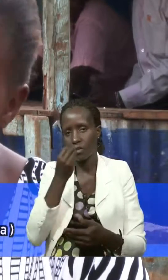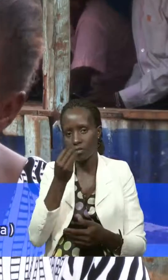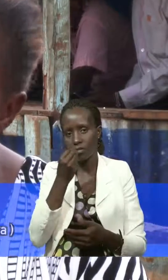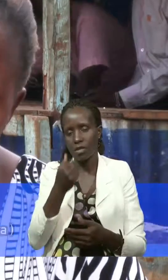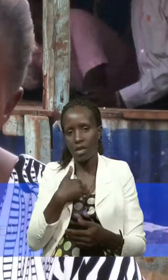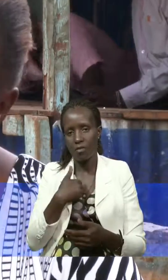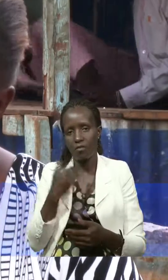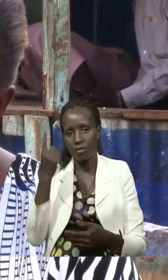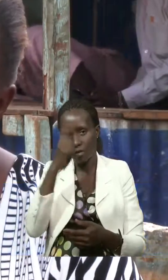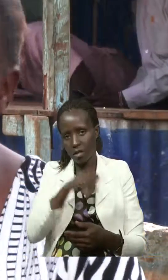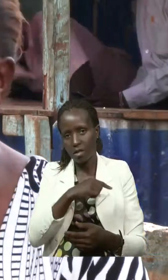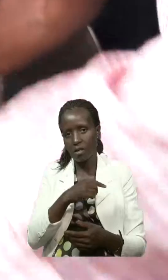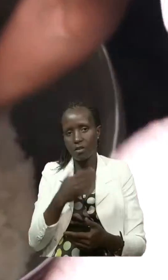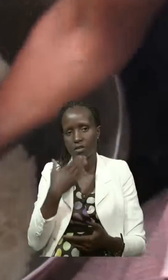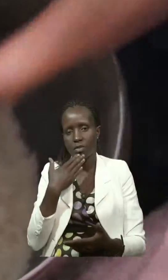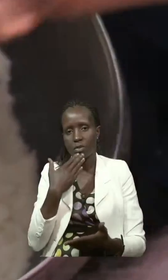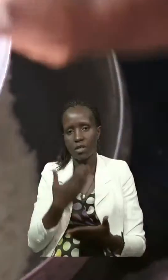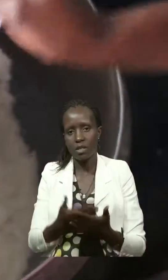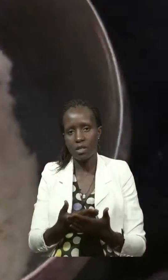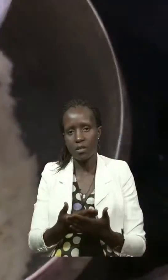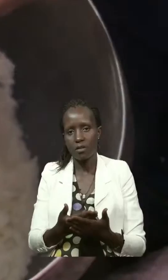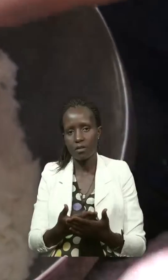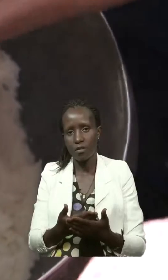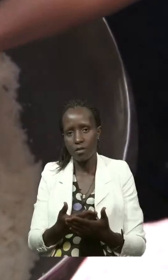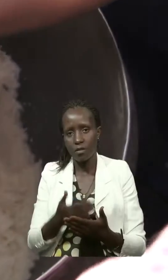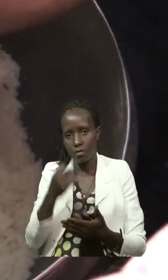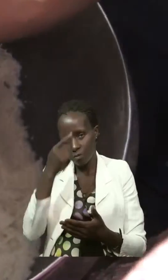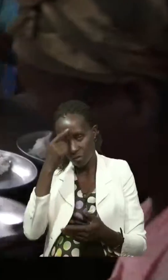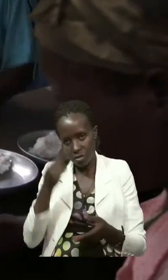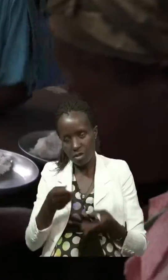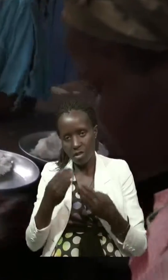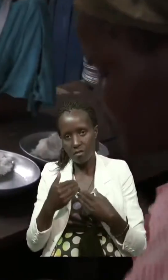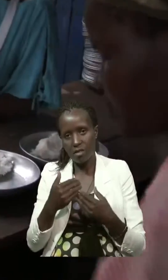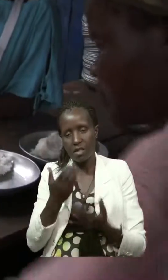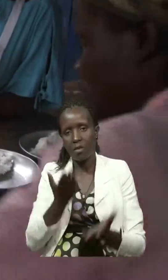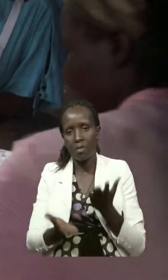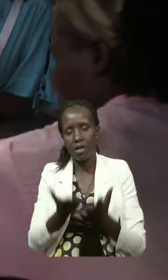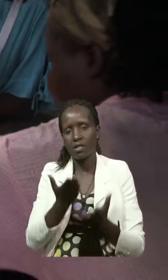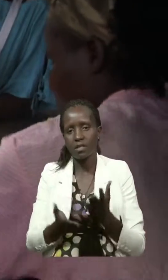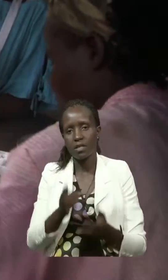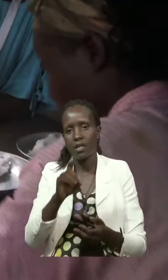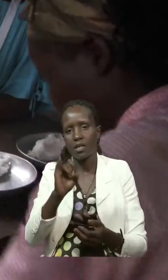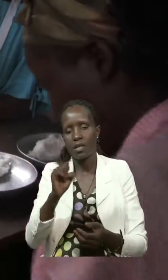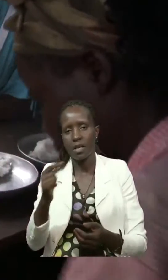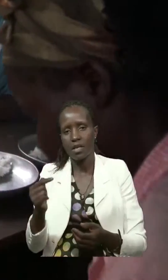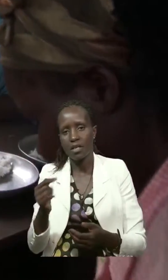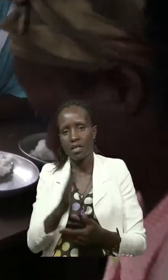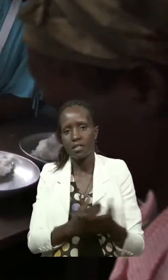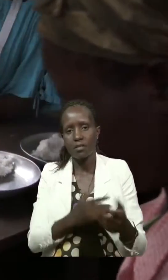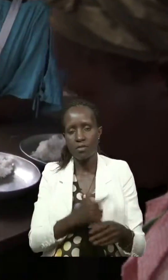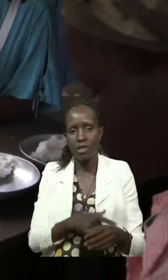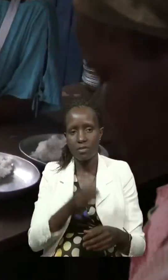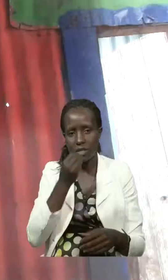only meal they have for a day. So we really thank Please Pass the Bread, because they give us a balanced diet. There are days when